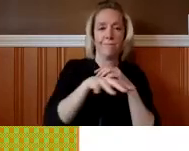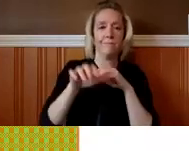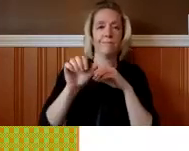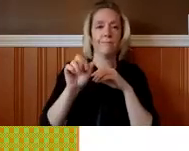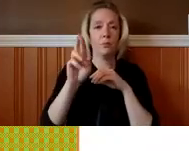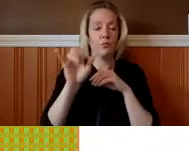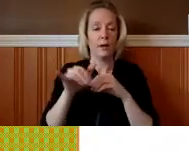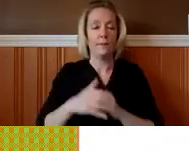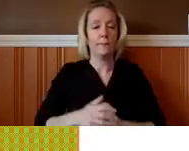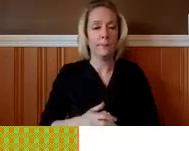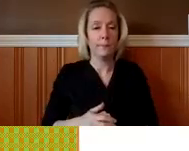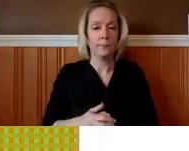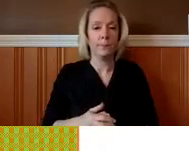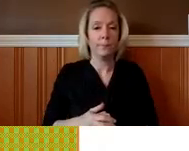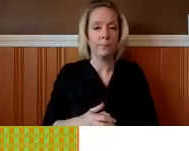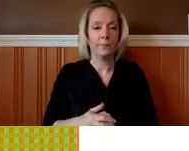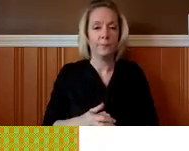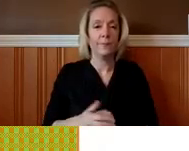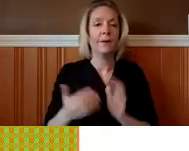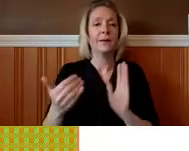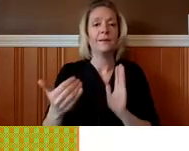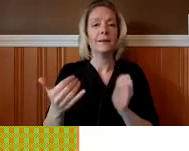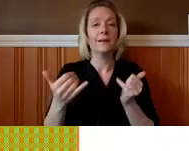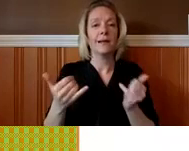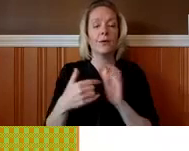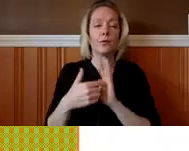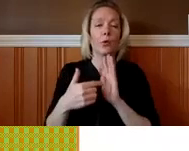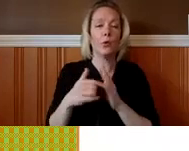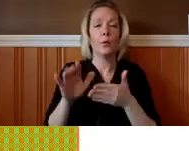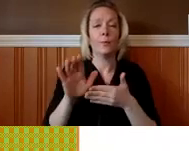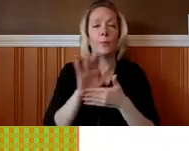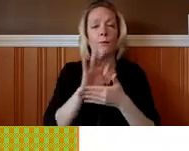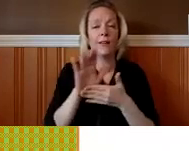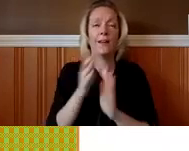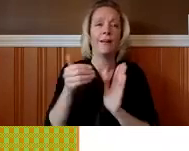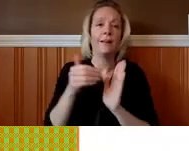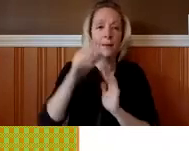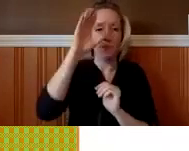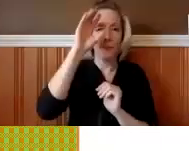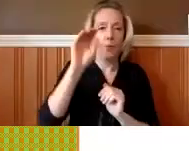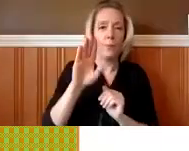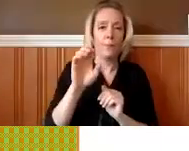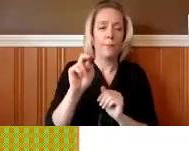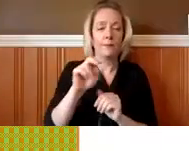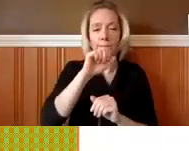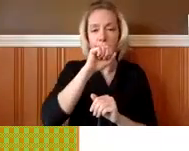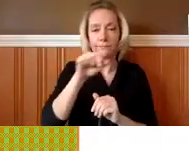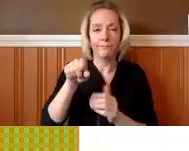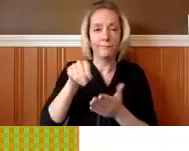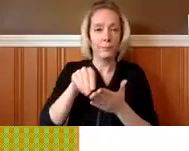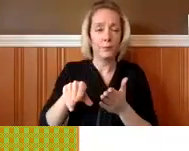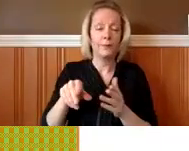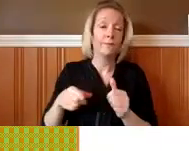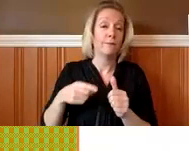this. It's the Ben Myers day. I love this kid and his mom, and so I'm going to show you the first. I'm going to